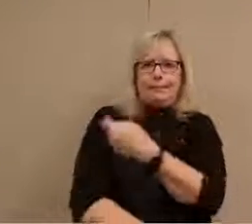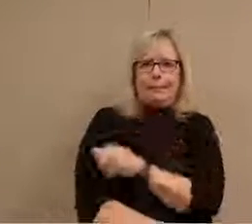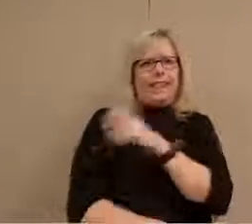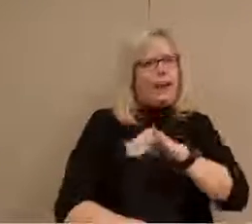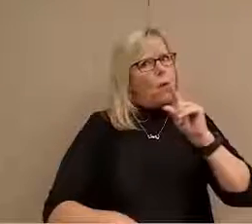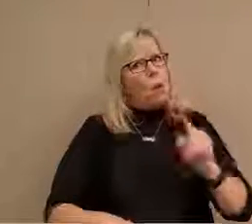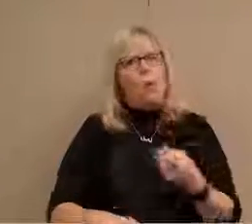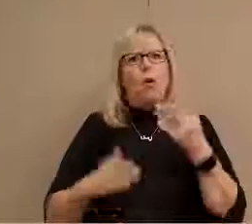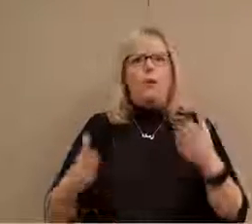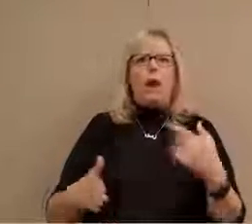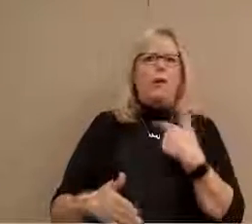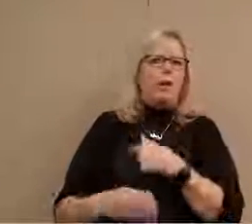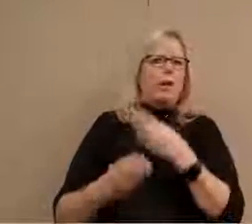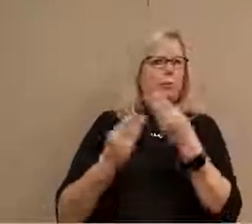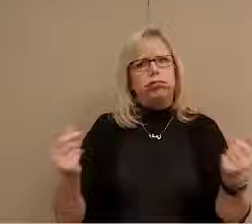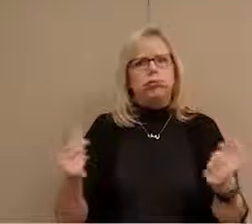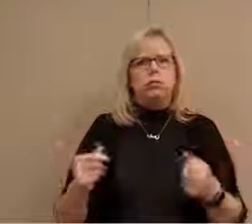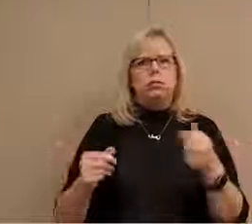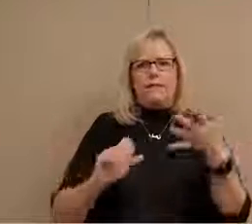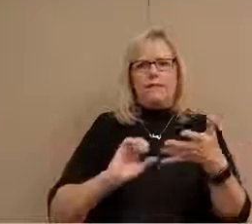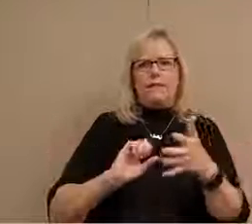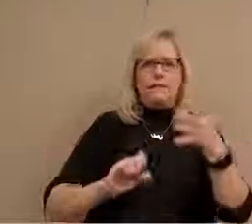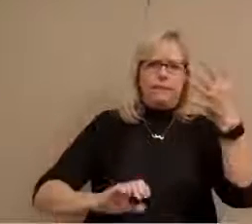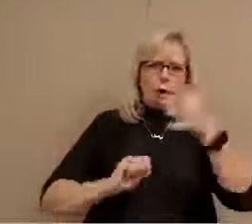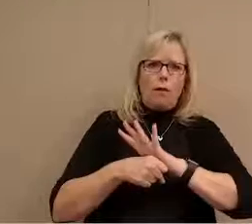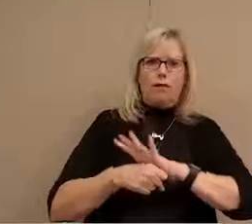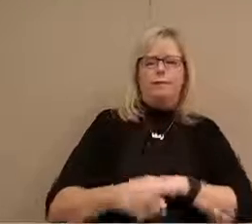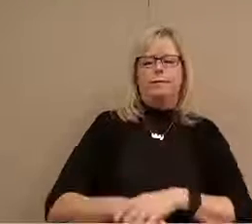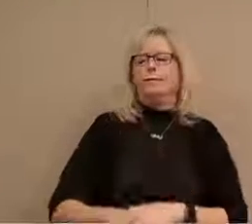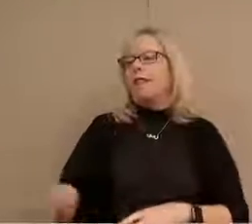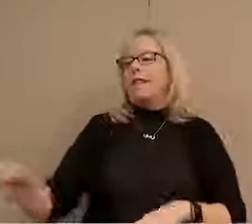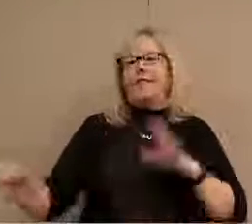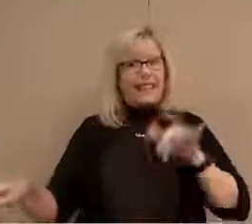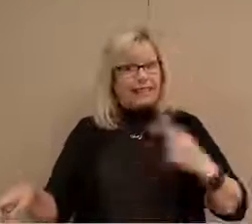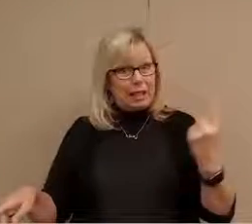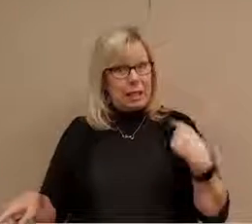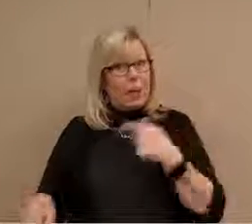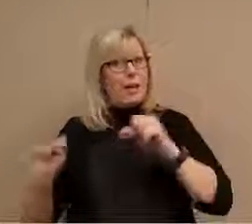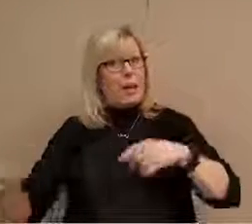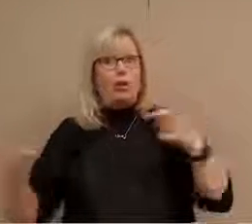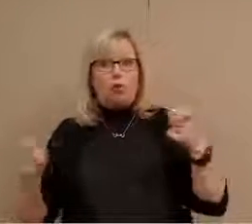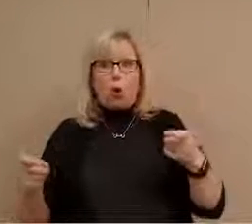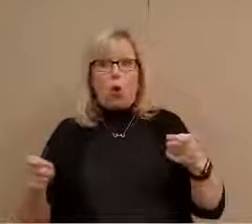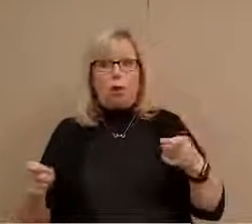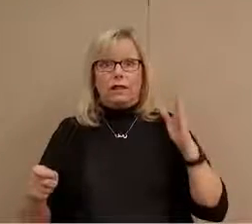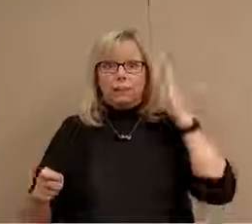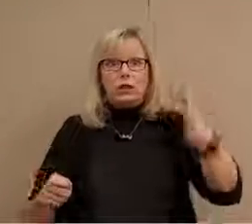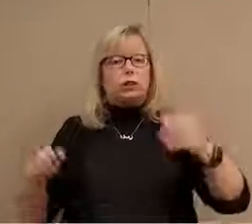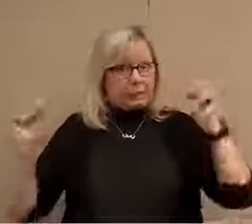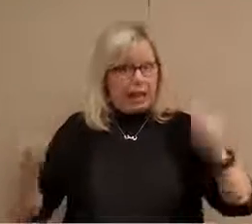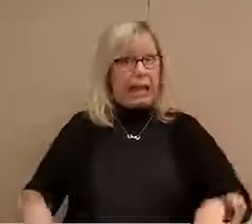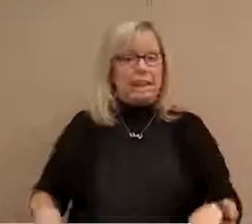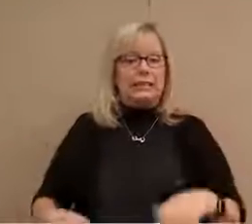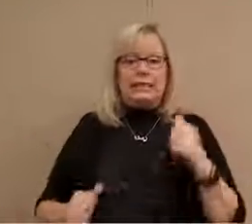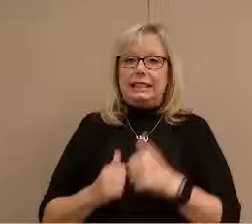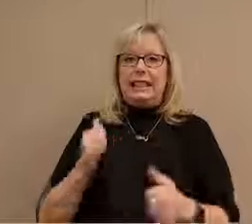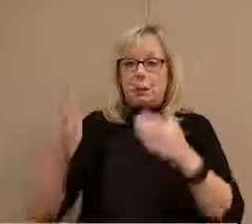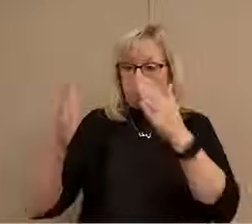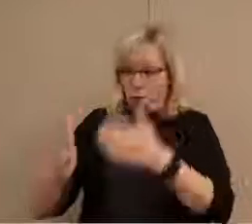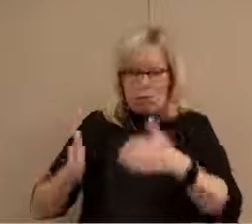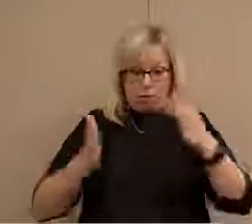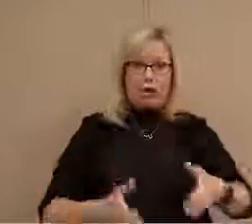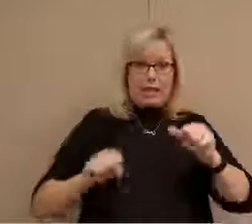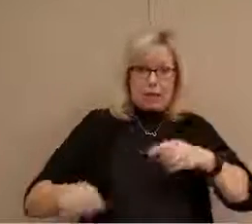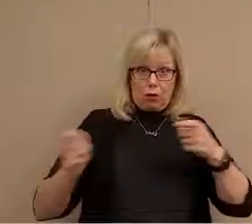only way that we're going to rid ourselves of this virus. Well, this is something that we can control our destiny. I mean, each individual can